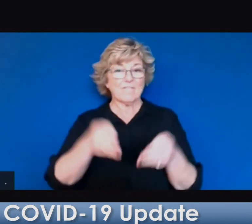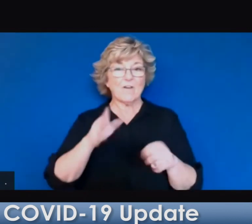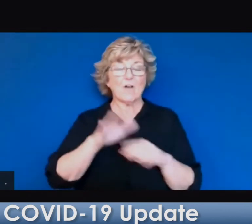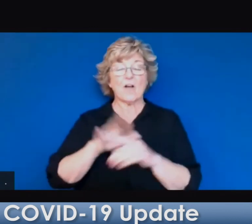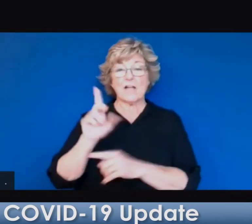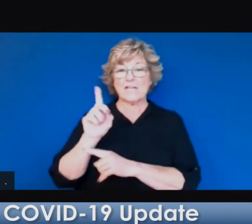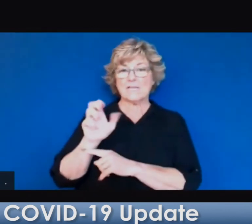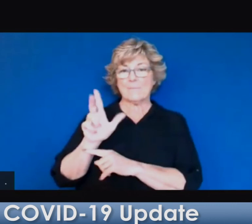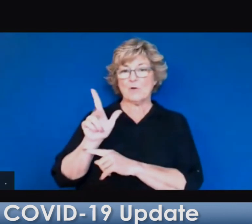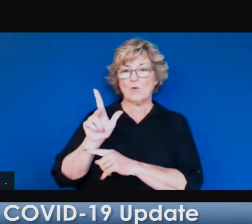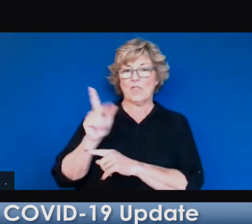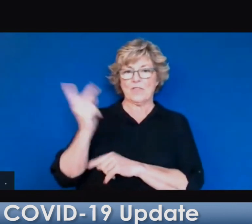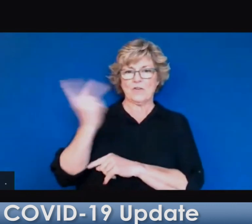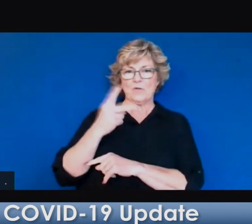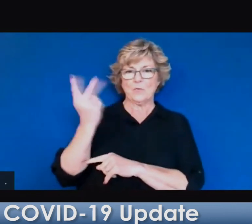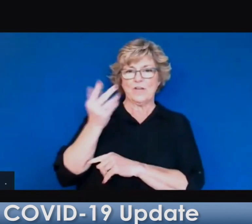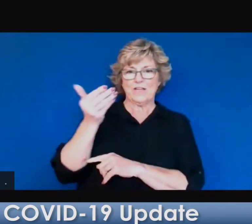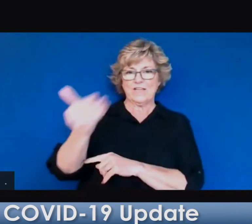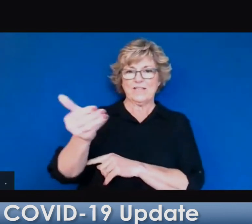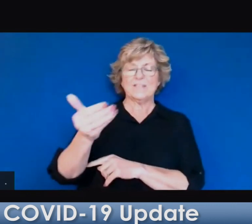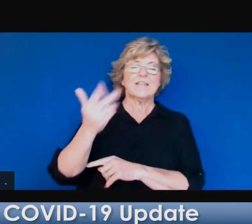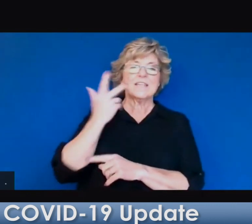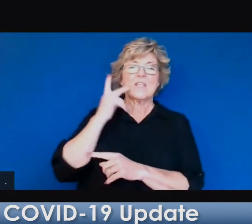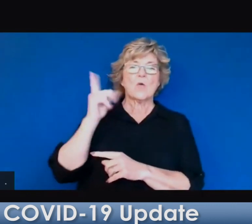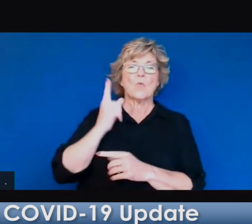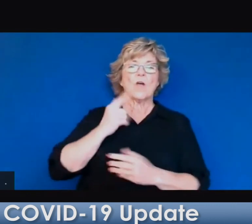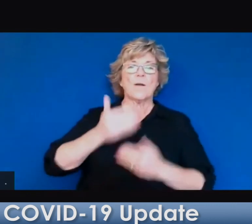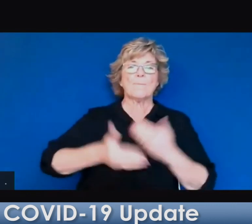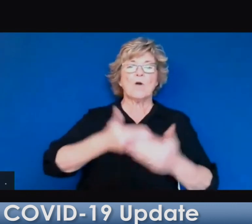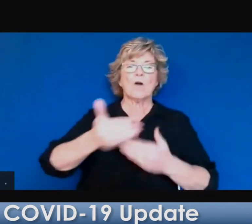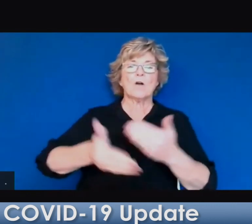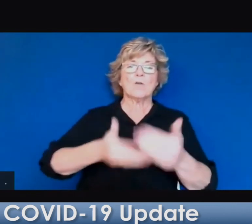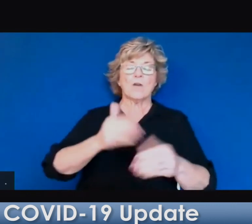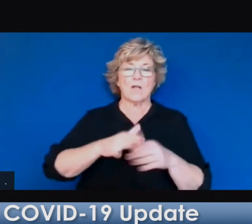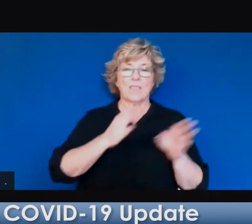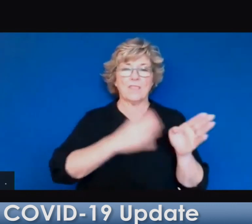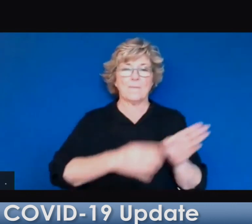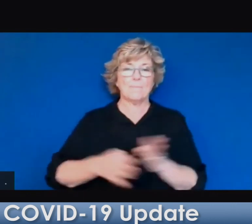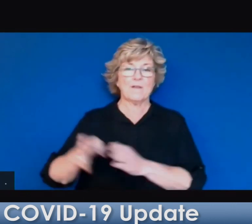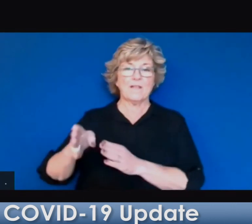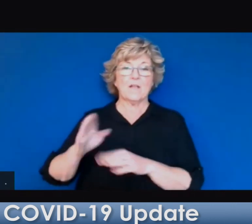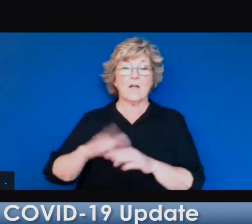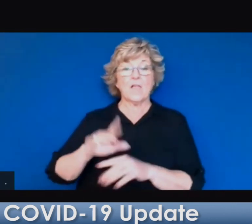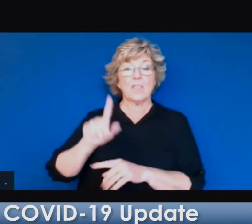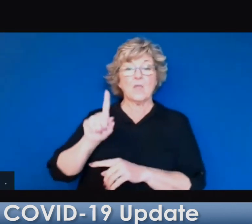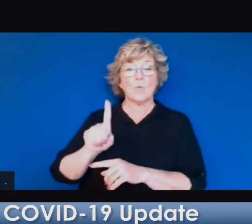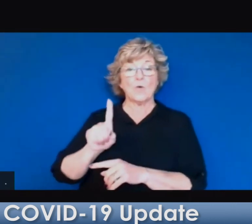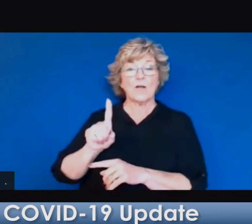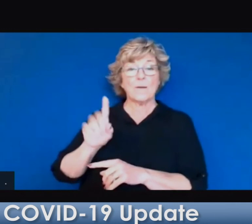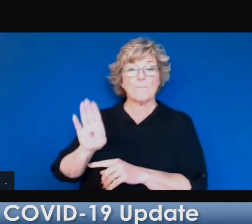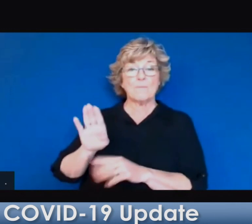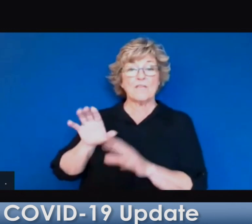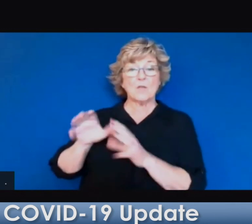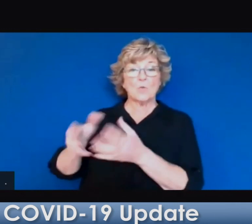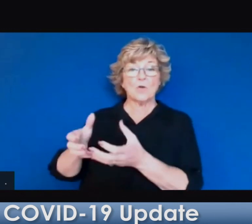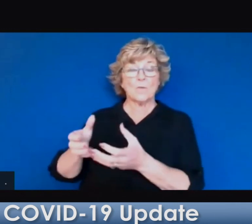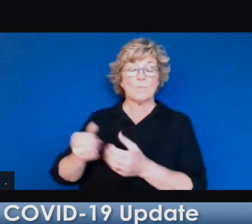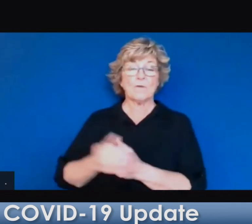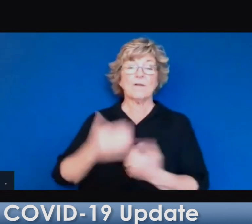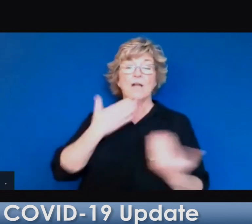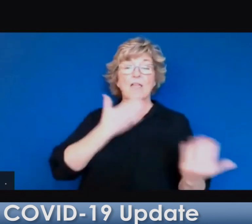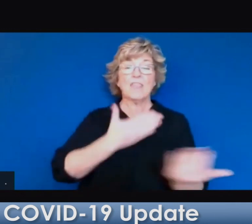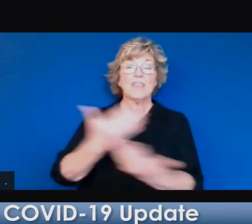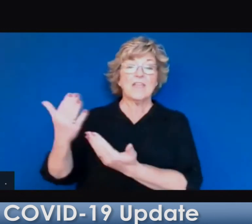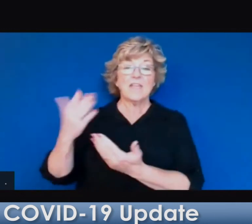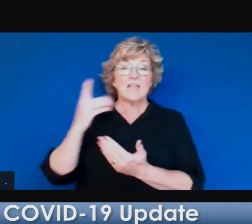23rd, a couple days, to see where that progress is on the Plan 1B. I thank, again, all of those